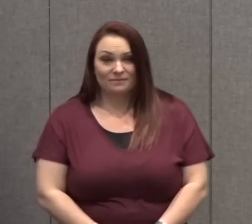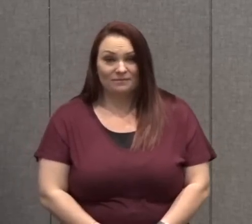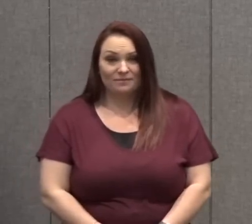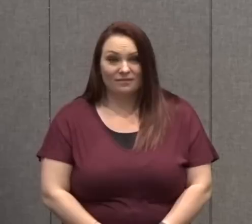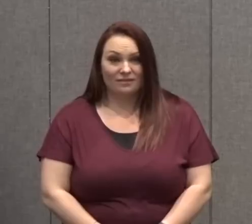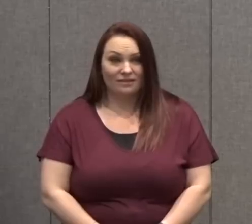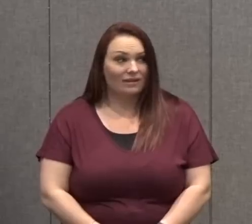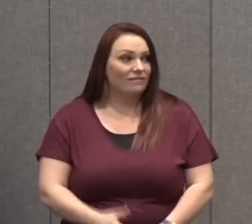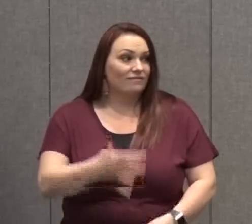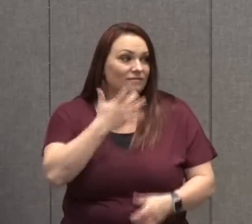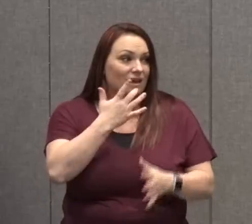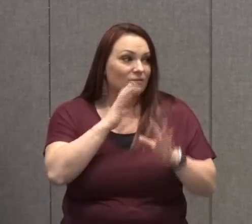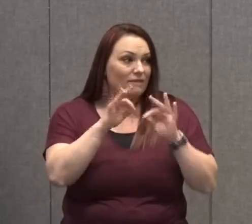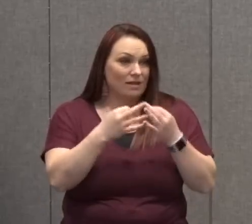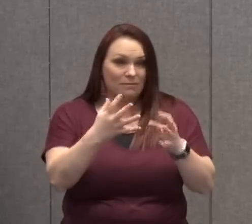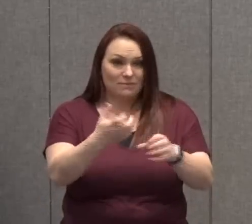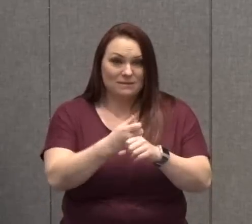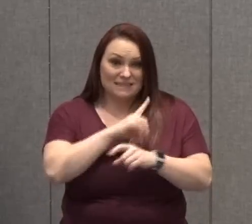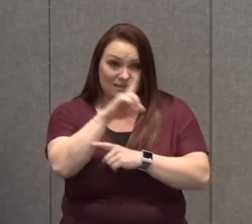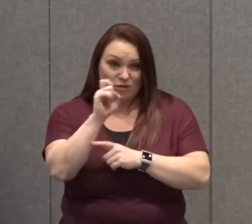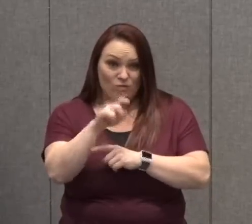for our favorite families out there